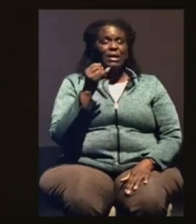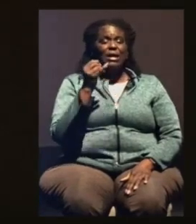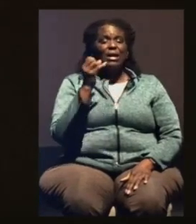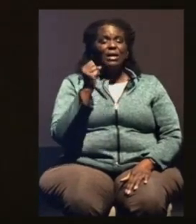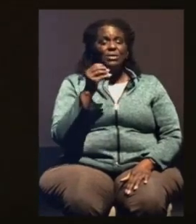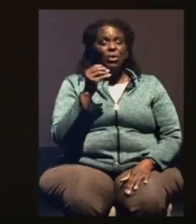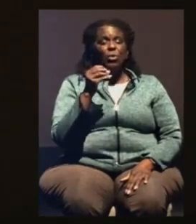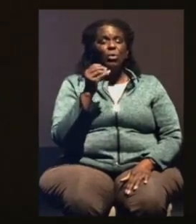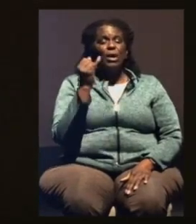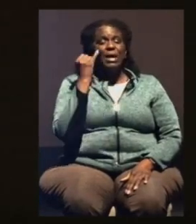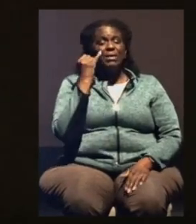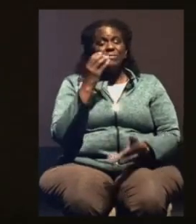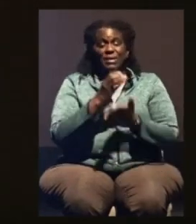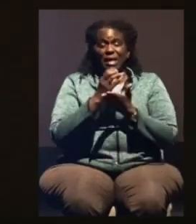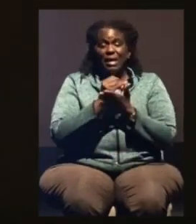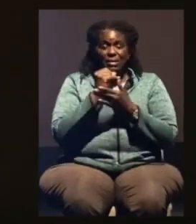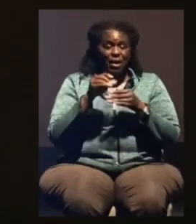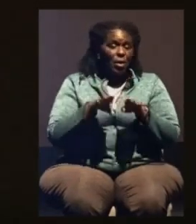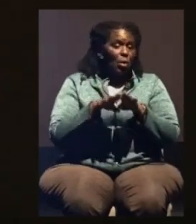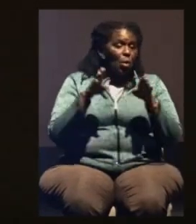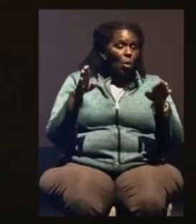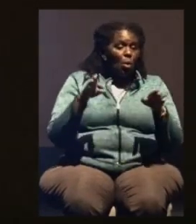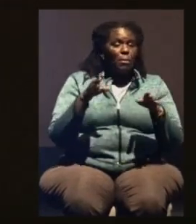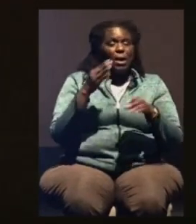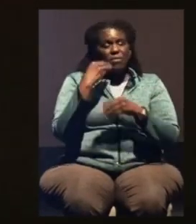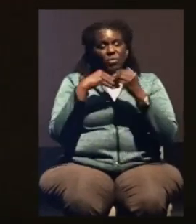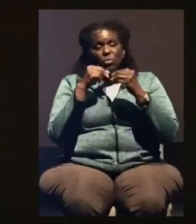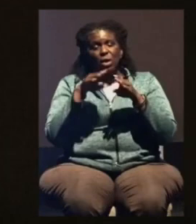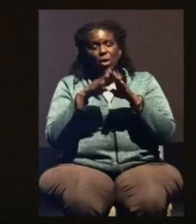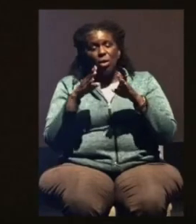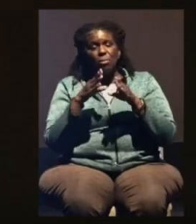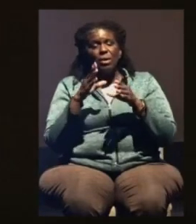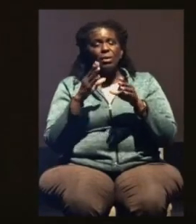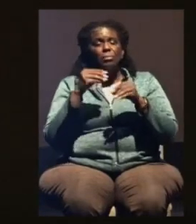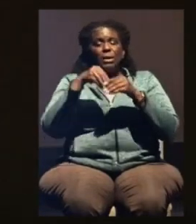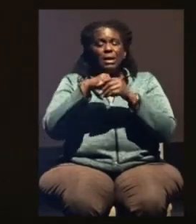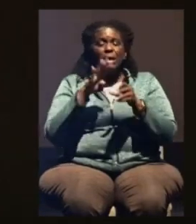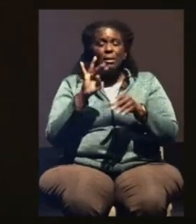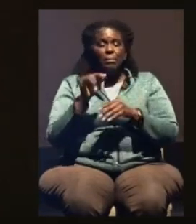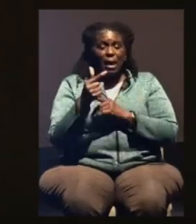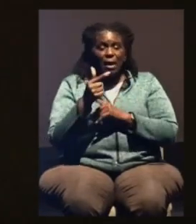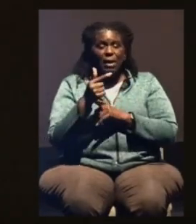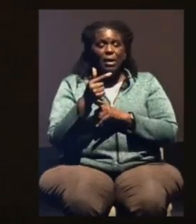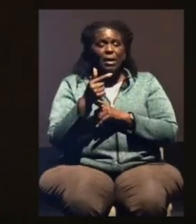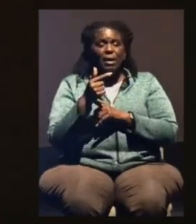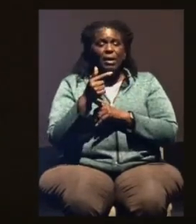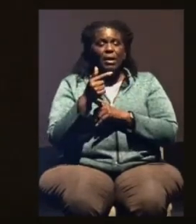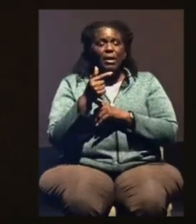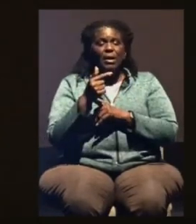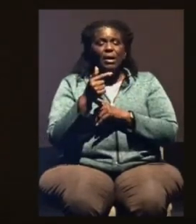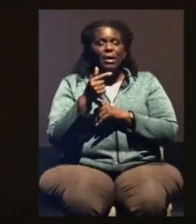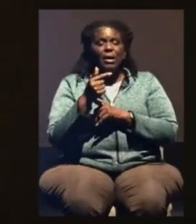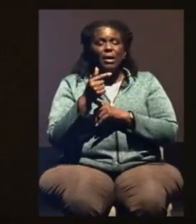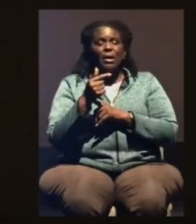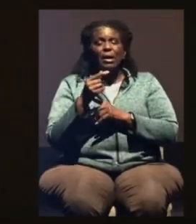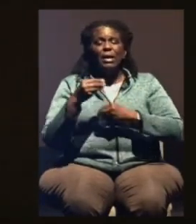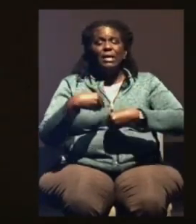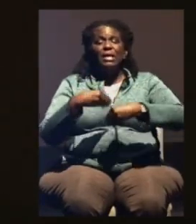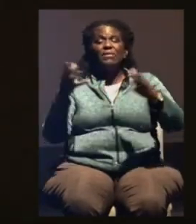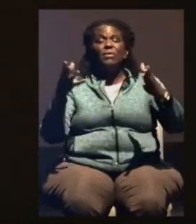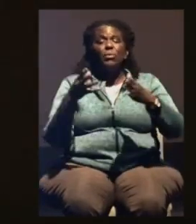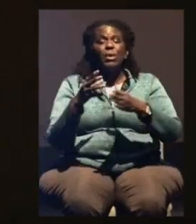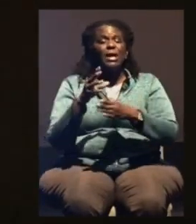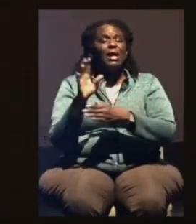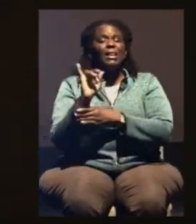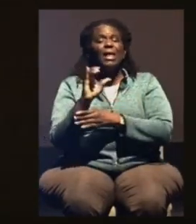out your unopened cans and packaged foods, put them in a bag and put them online on a giveaway site